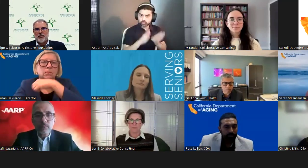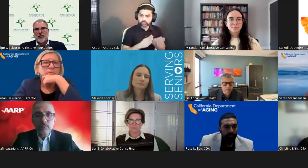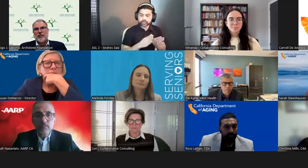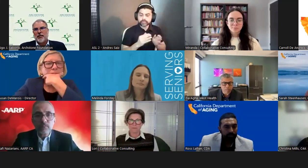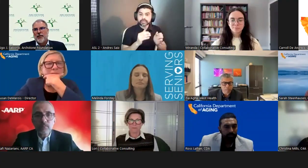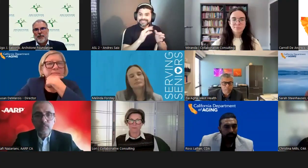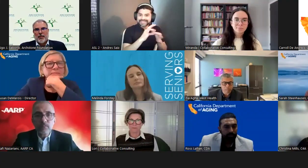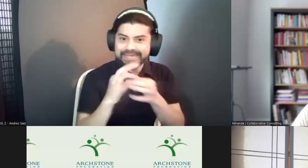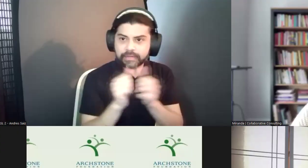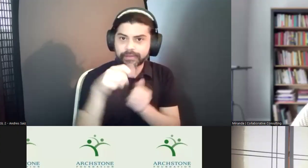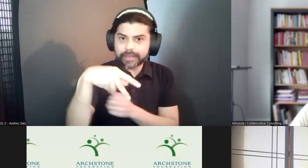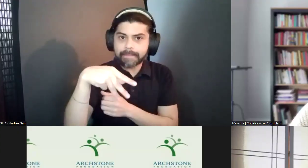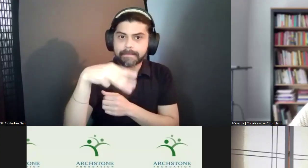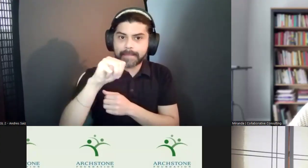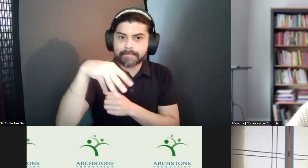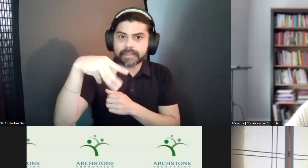focus areas?